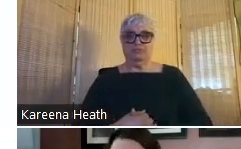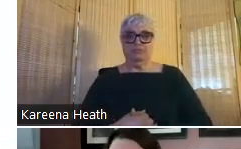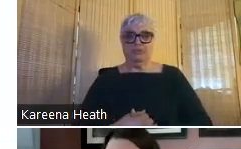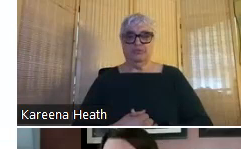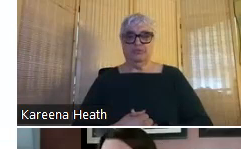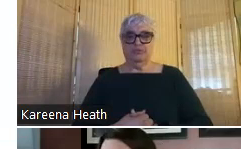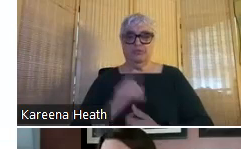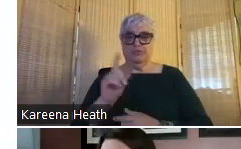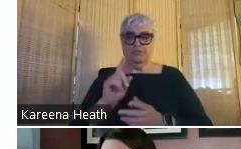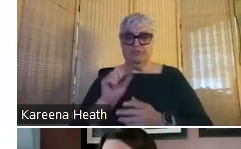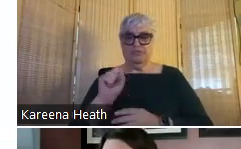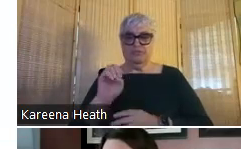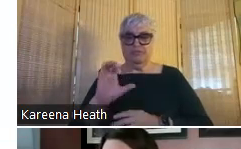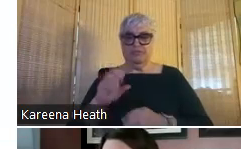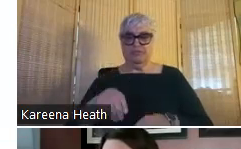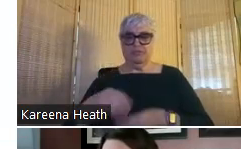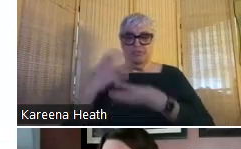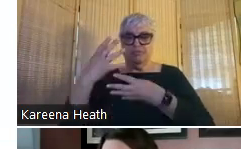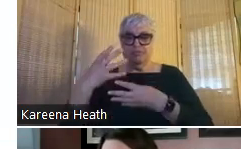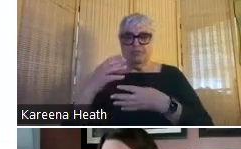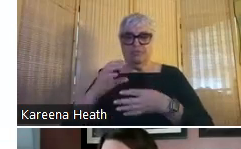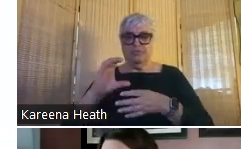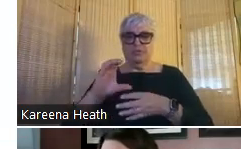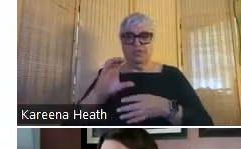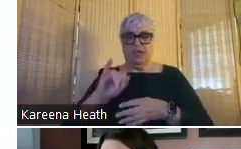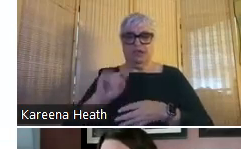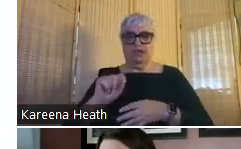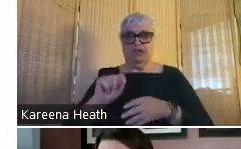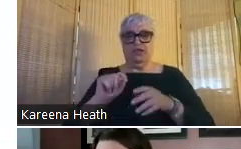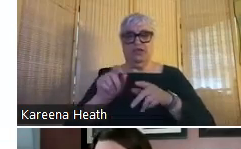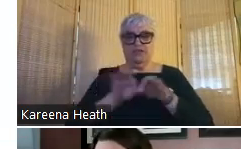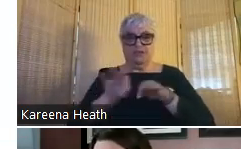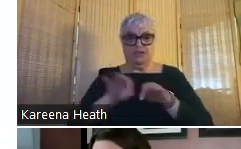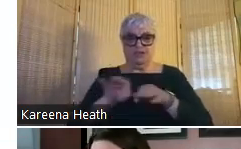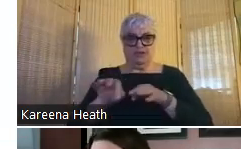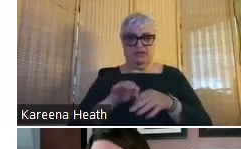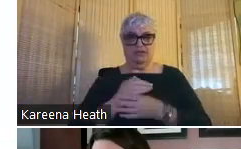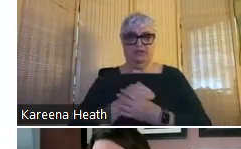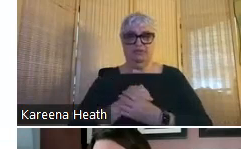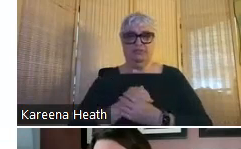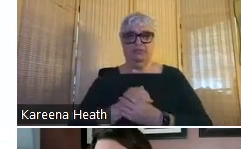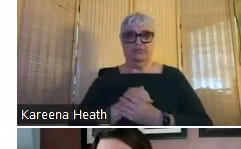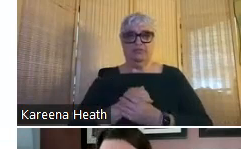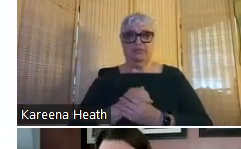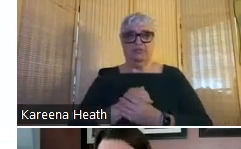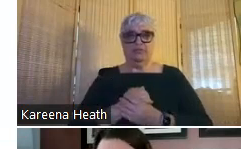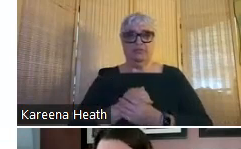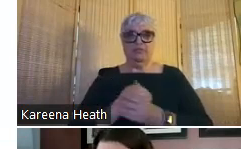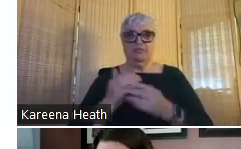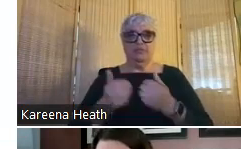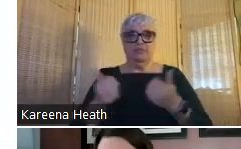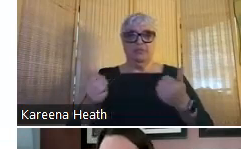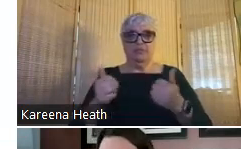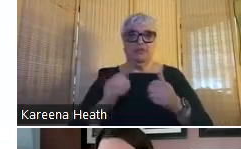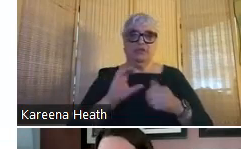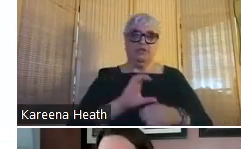Yes, just one second. I actually always have to pull up the counselor in training definition because it is, the distinction between like counselor